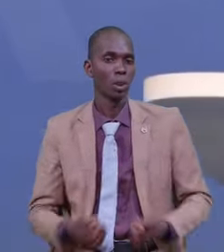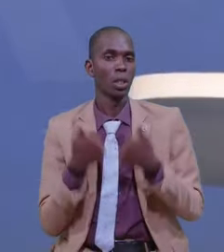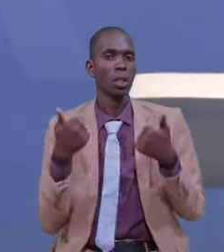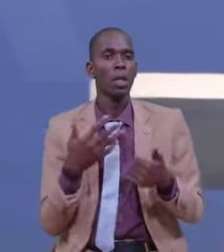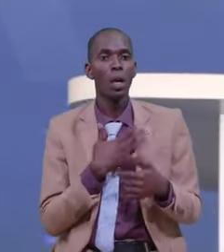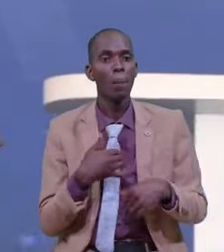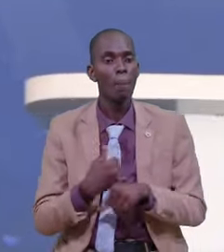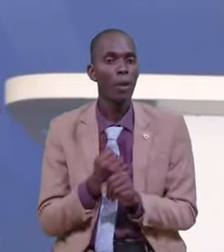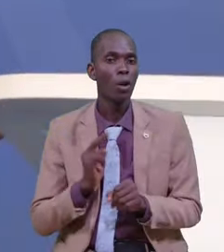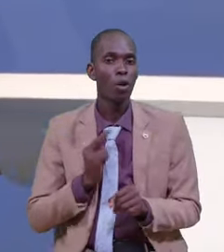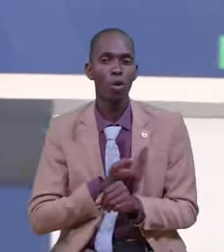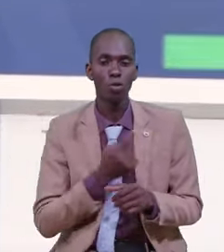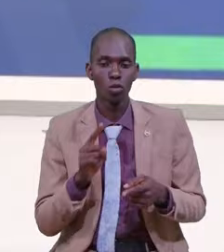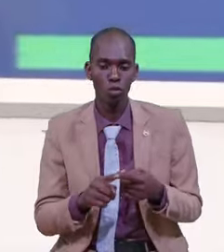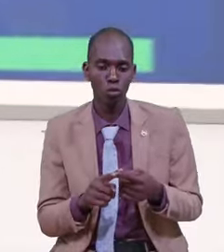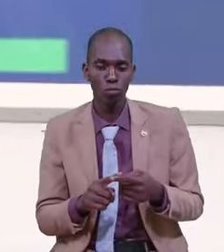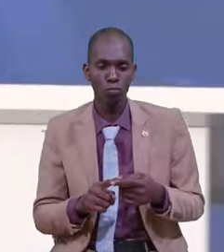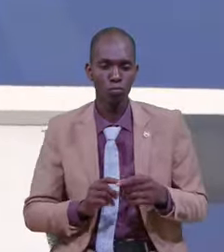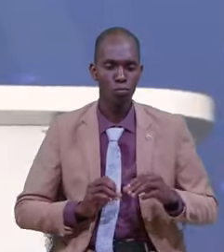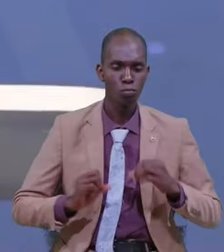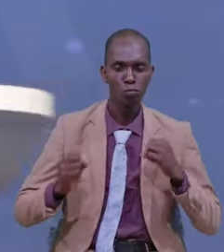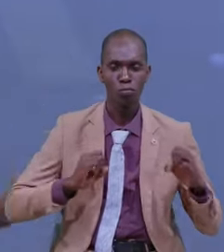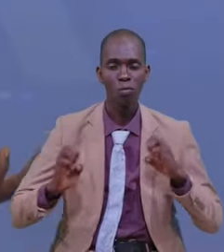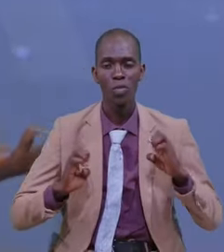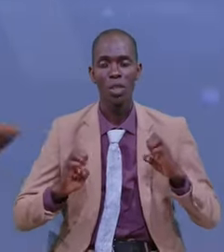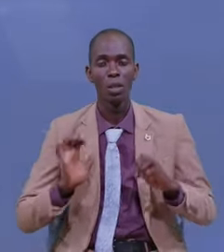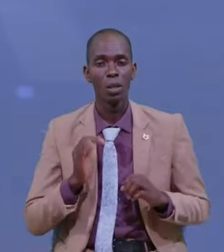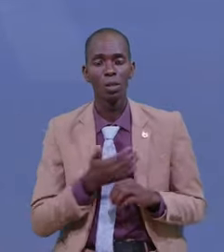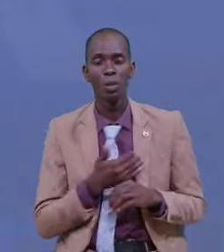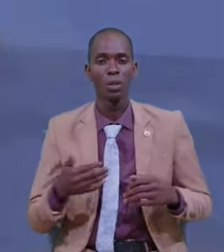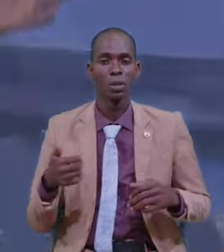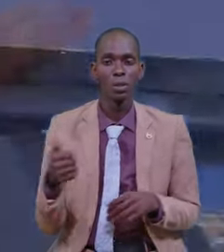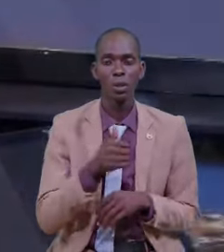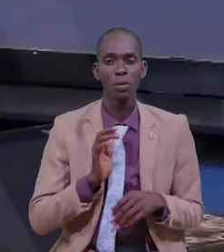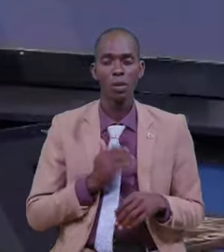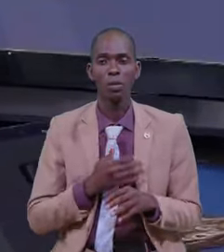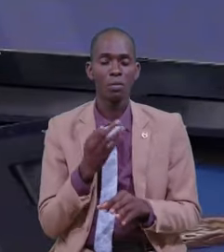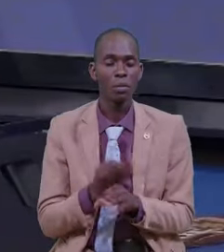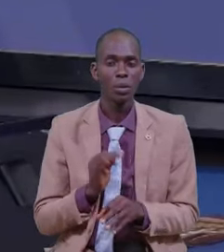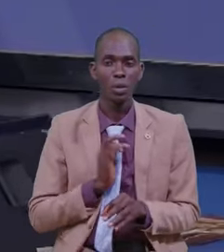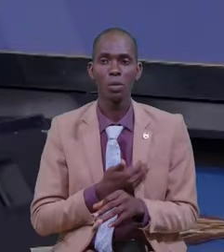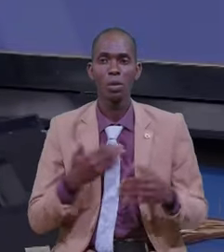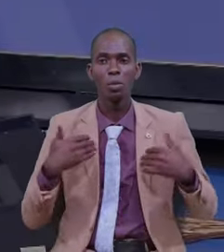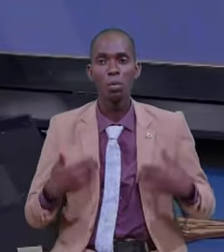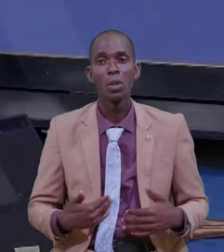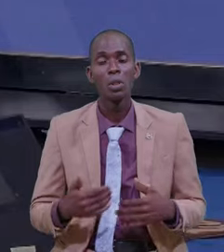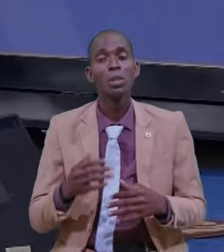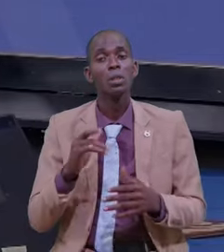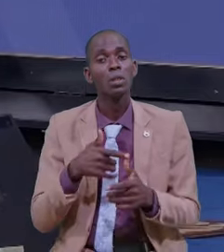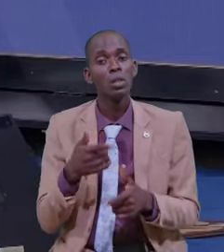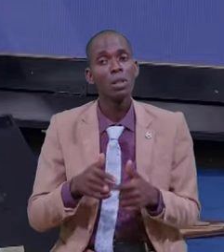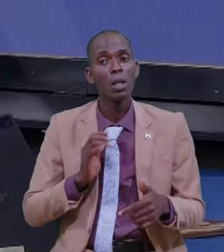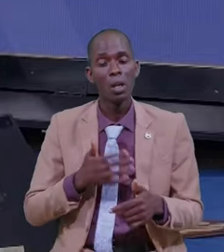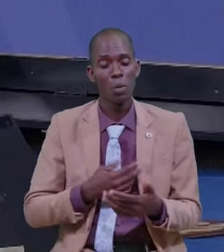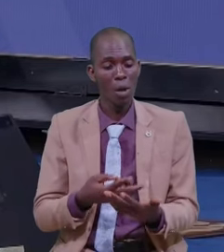up, our muscles and veins and cells will still remain like